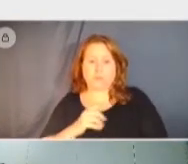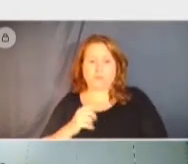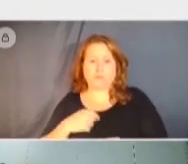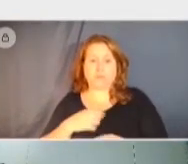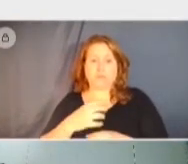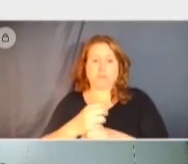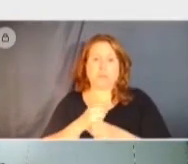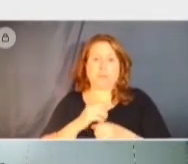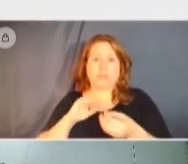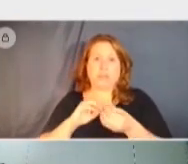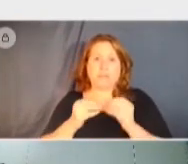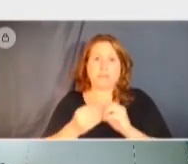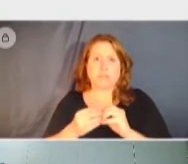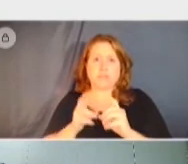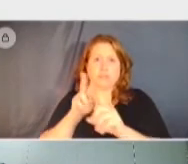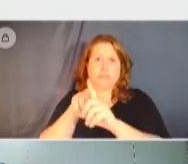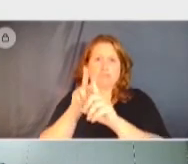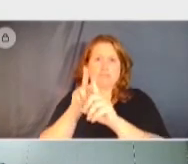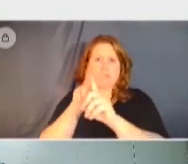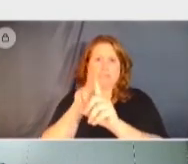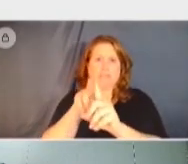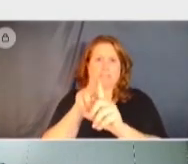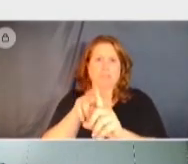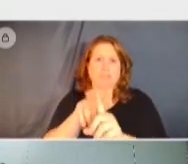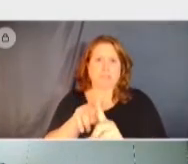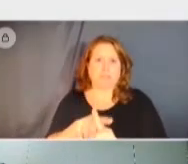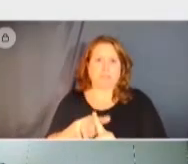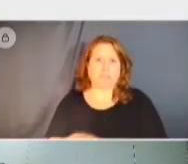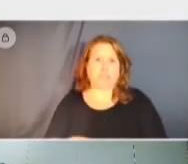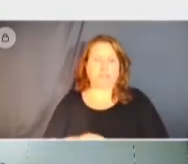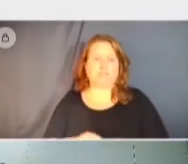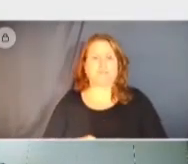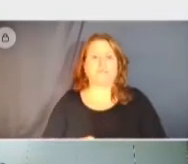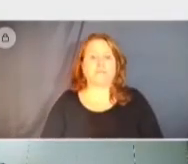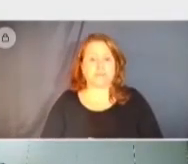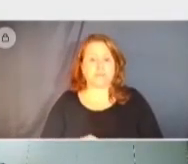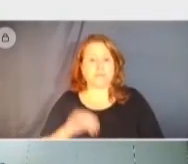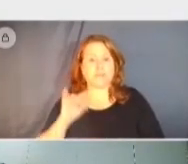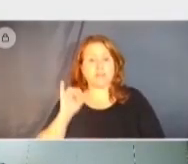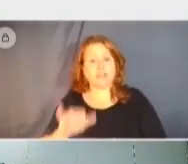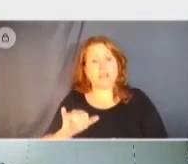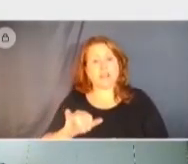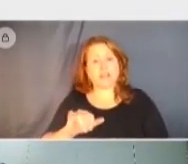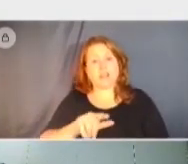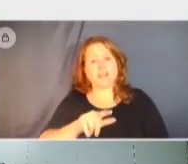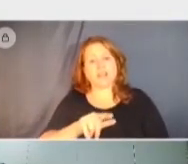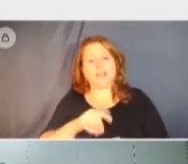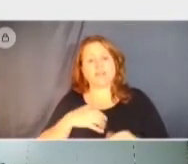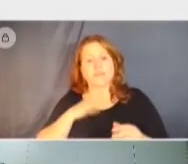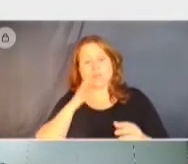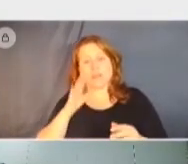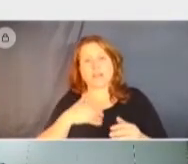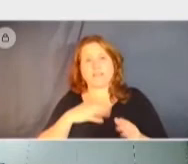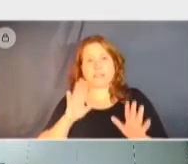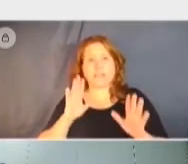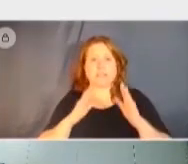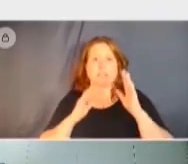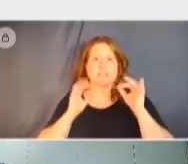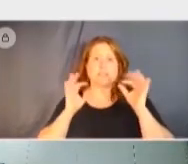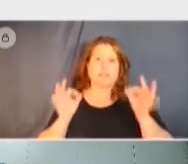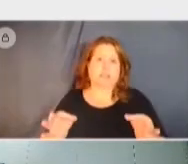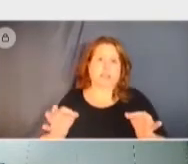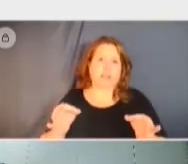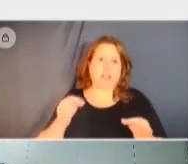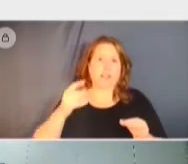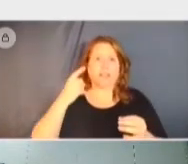board for judicial delegate and alternate. We prepared the ballot access ruling recommendations for the commissioner's consideration under new business later